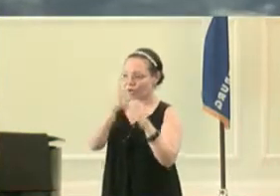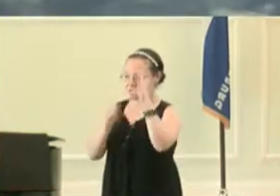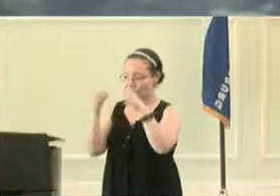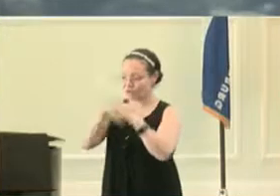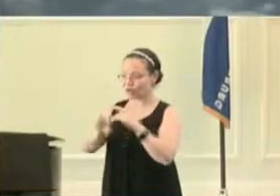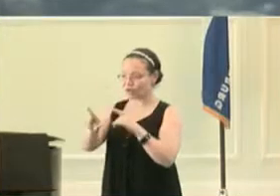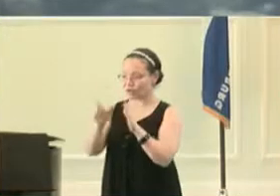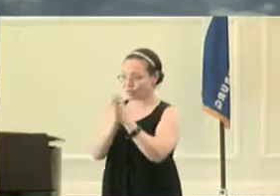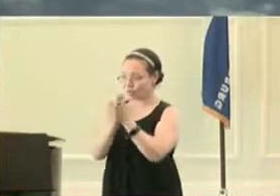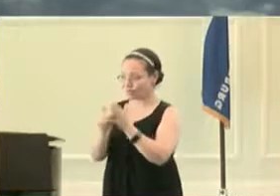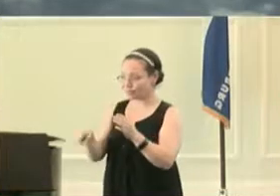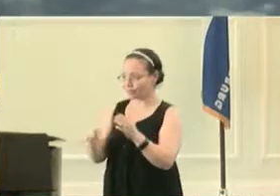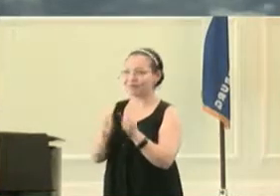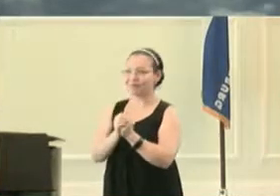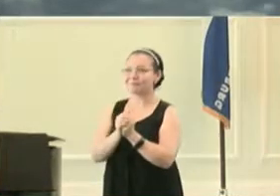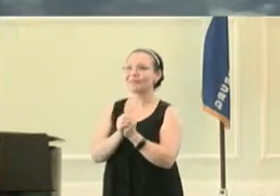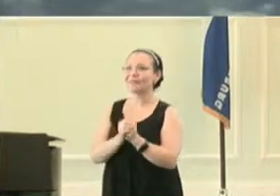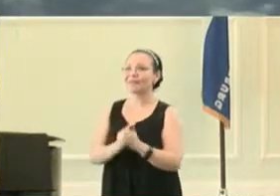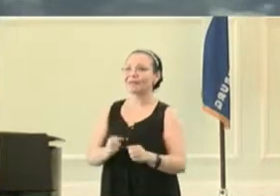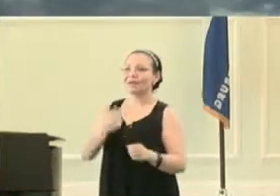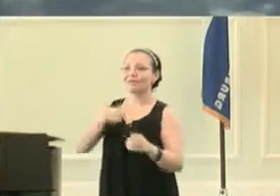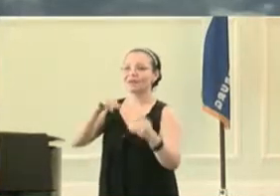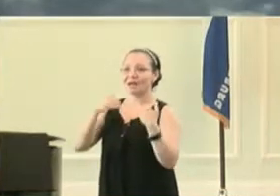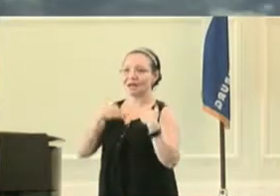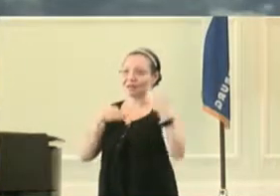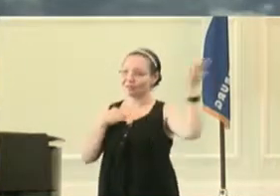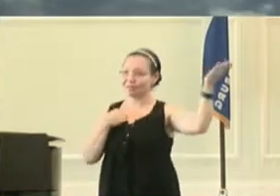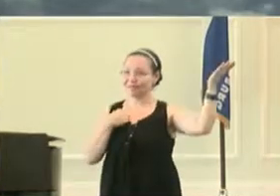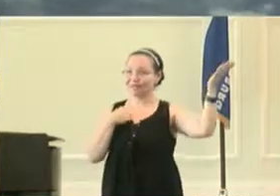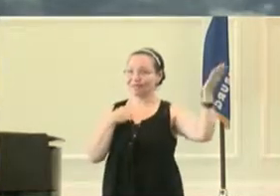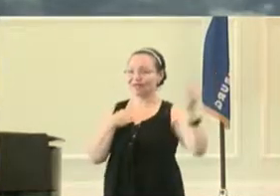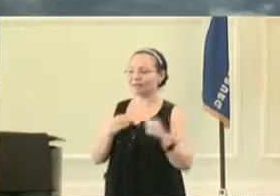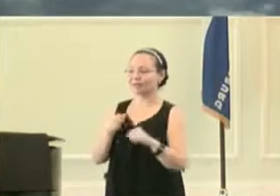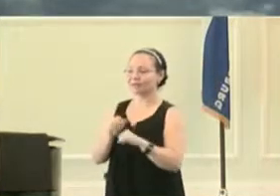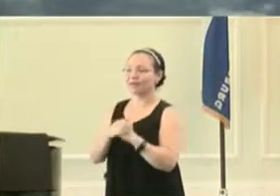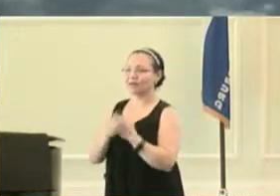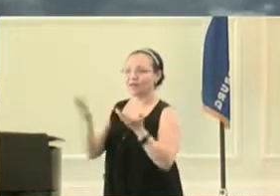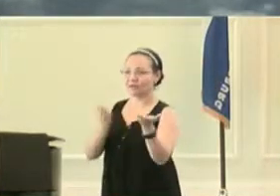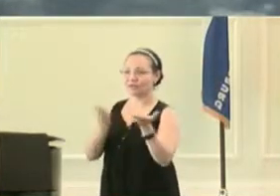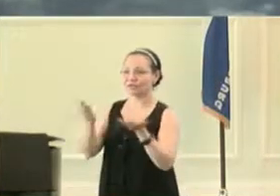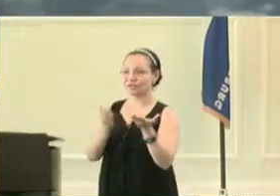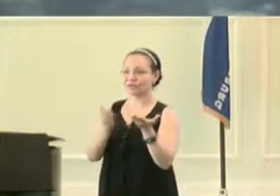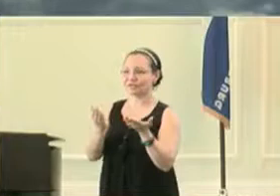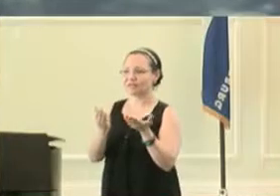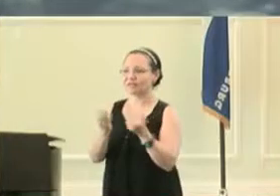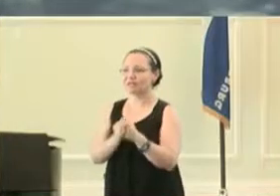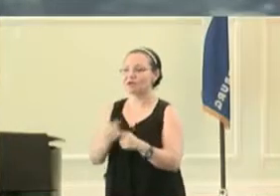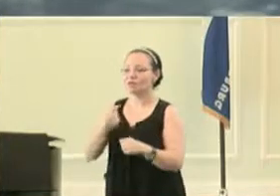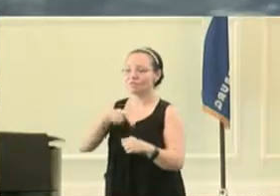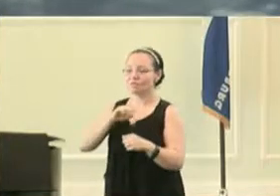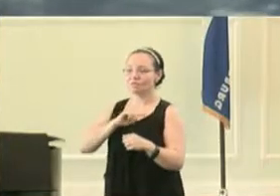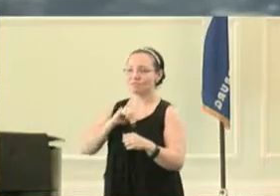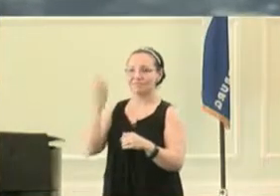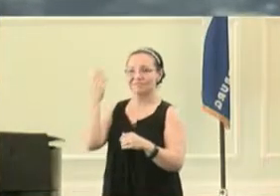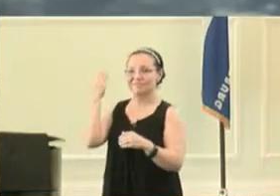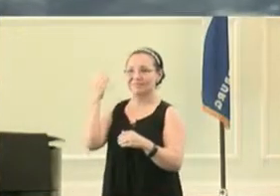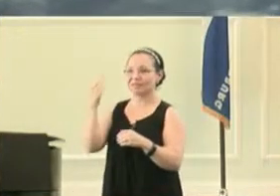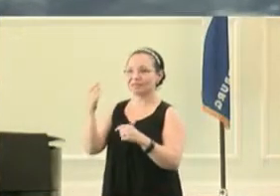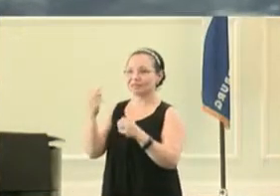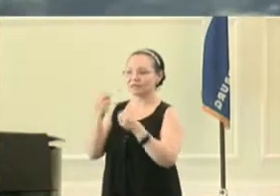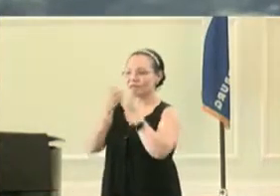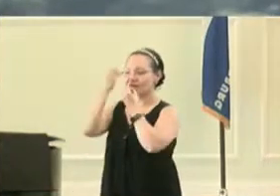is Adopt a Laundromat. And the information is in there. We've been talking about this for a few weeks